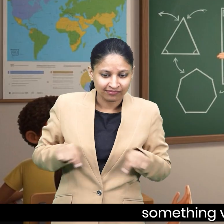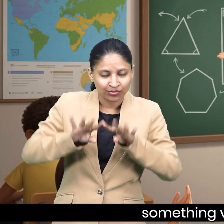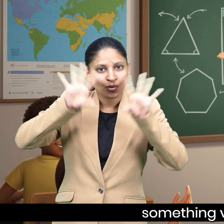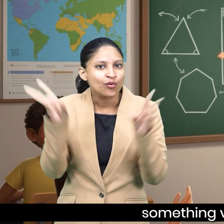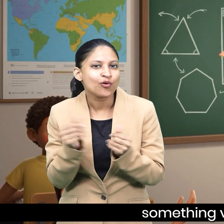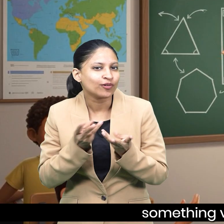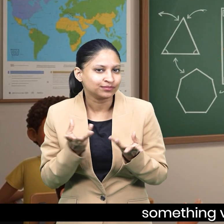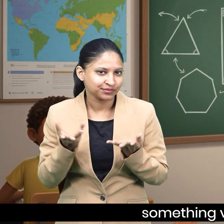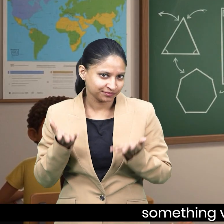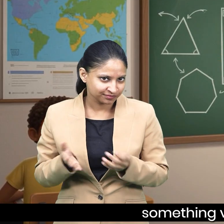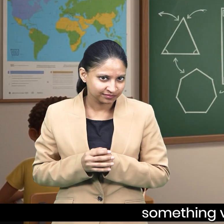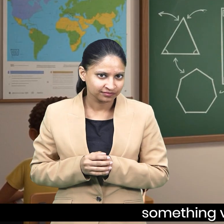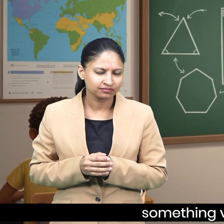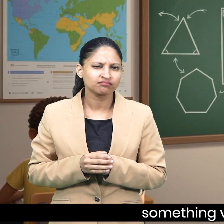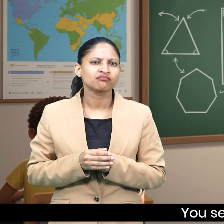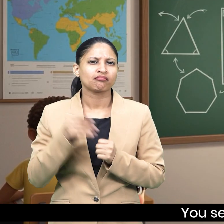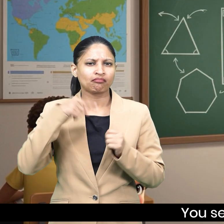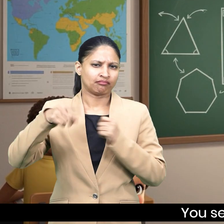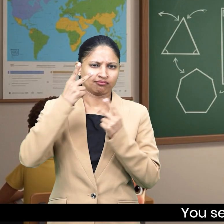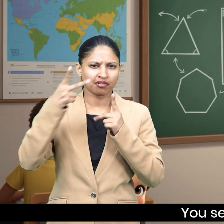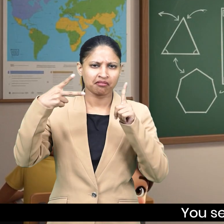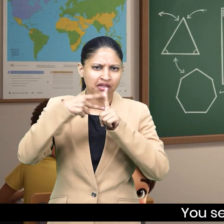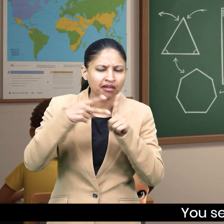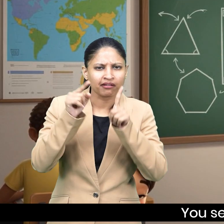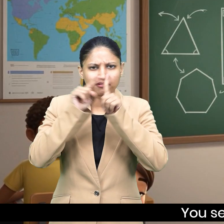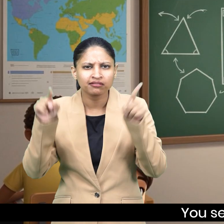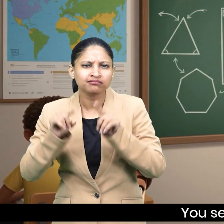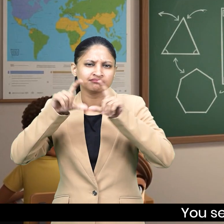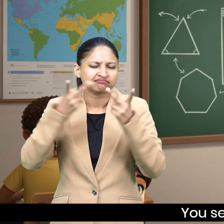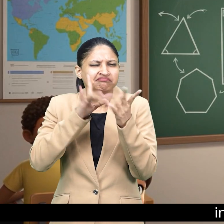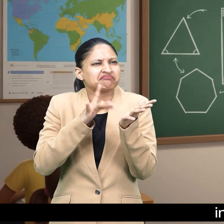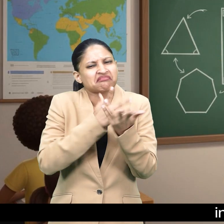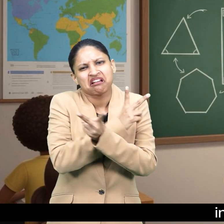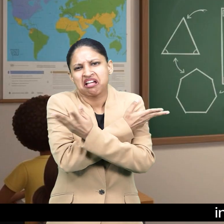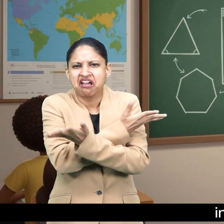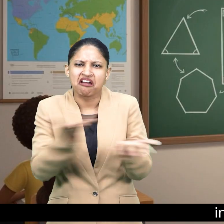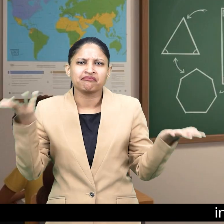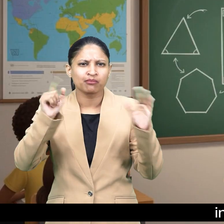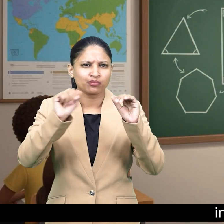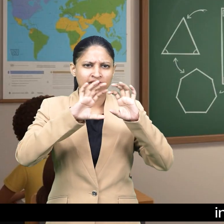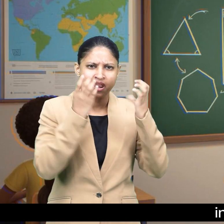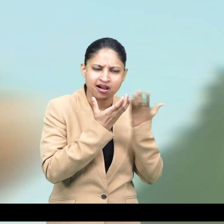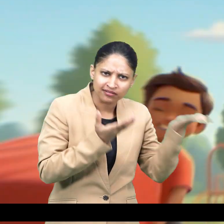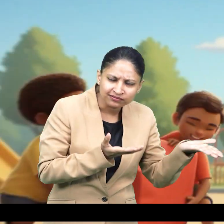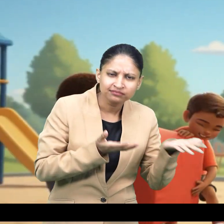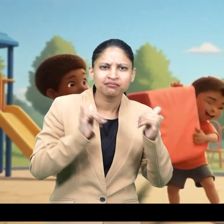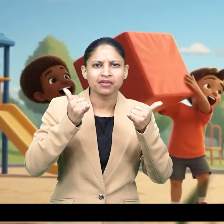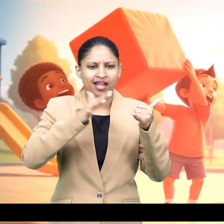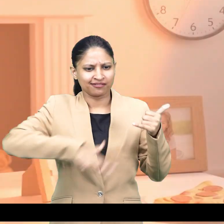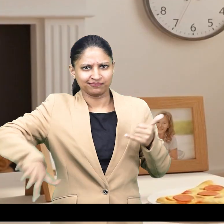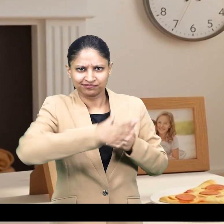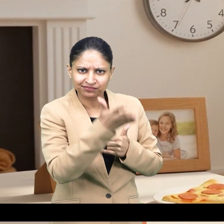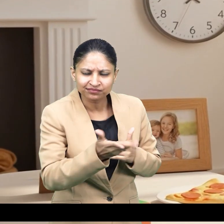interesting, perimeter. You see shapes everywhere in your classroom,